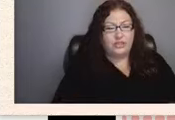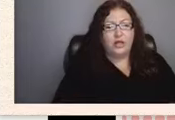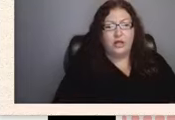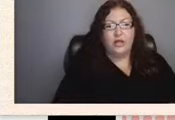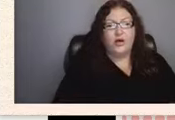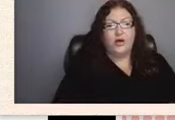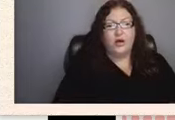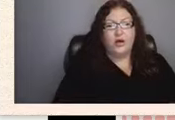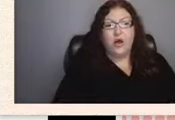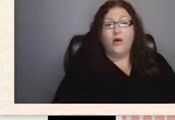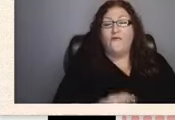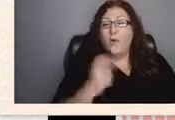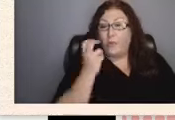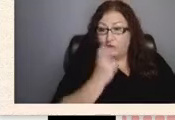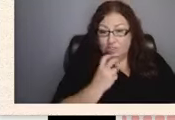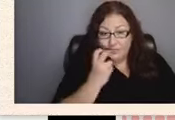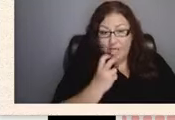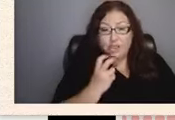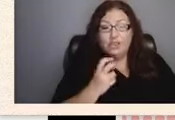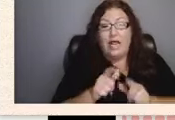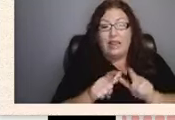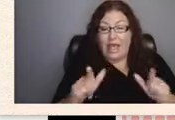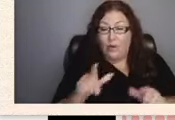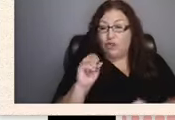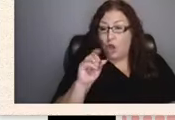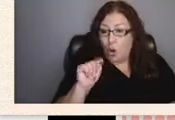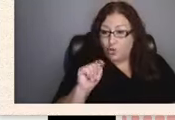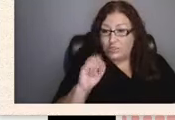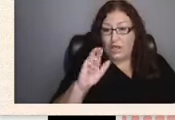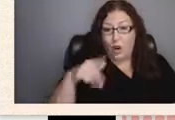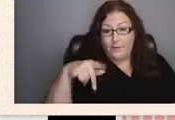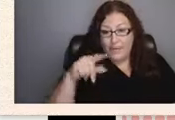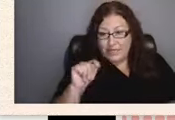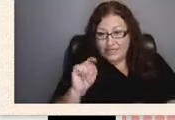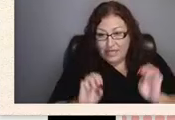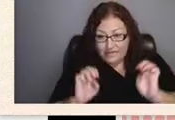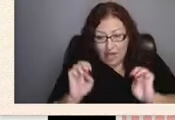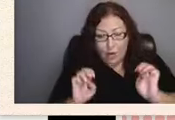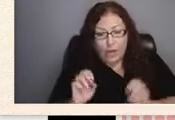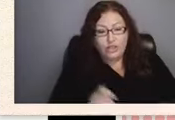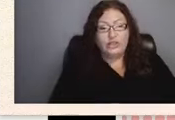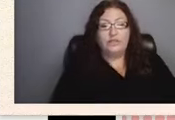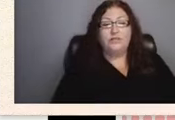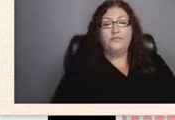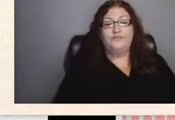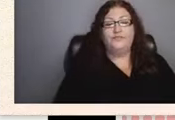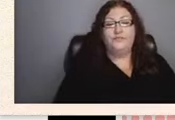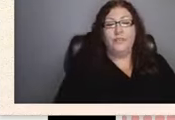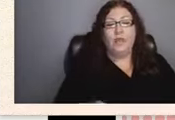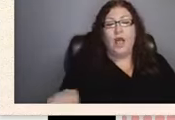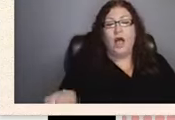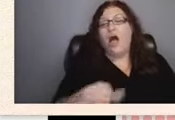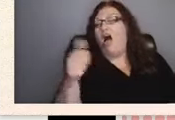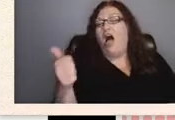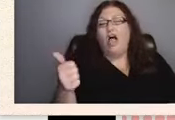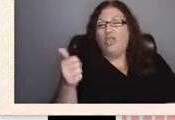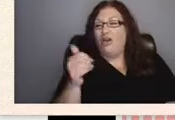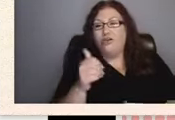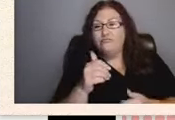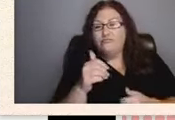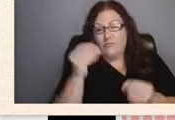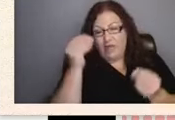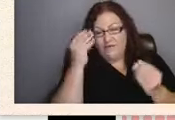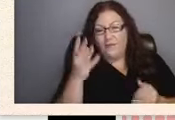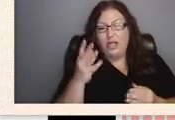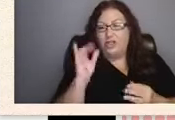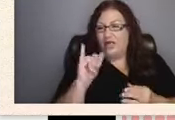Formal speech, language, OT or PT evaluations, and any other collateral information pertinent to the